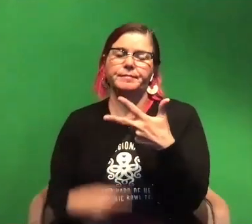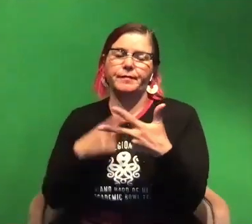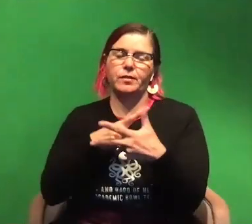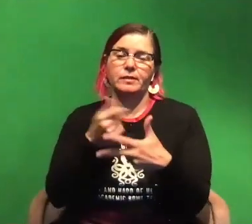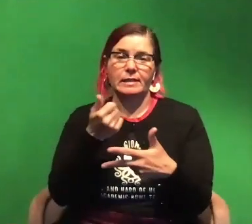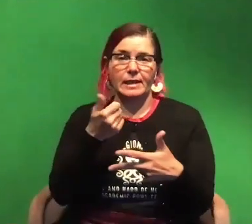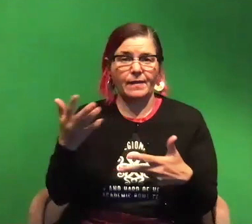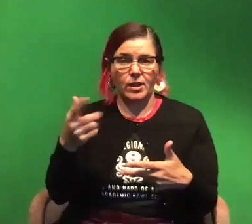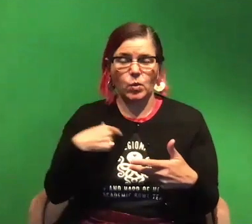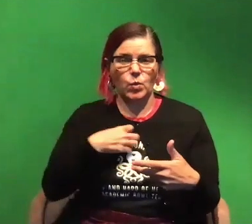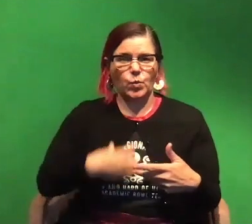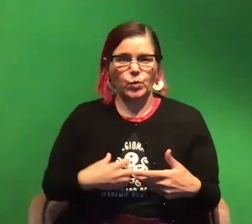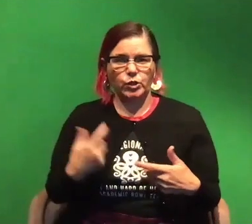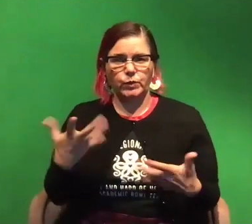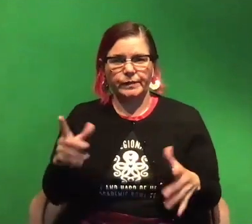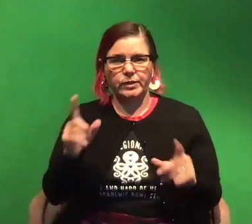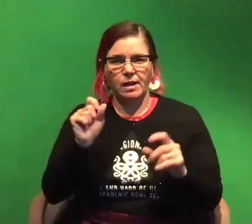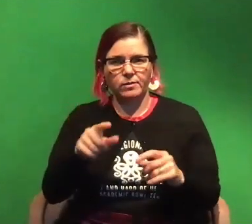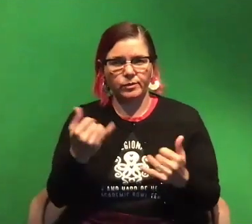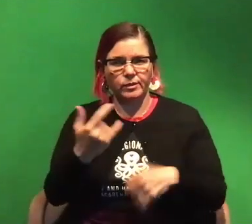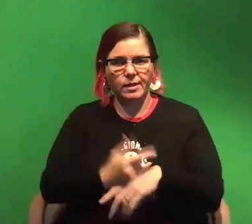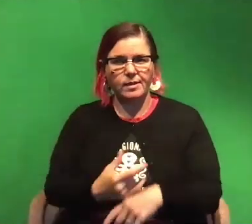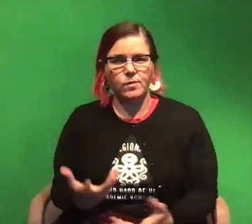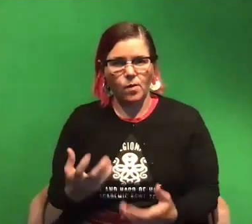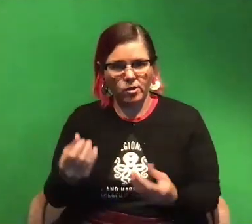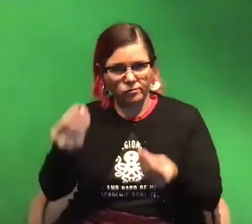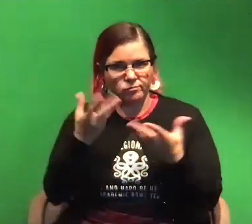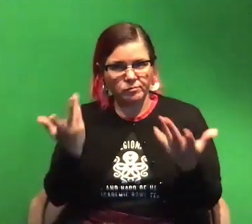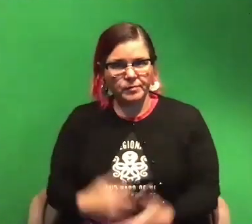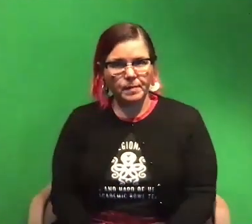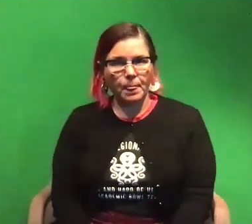anything that you wish we asked you today that you'd like to tell us about?